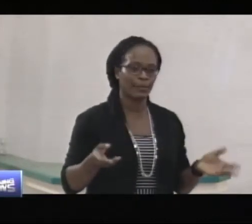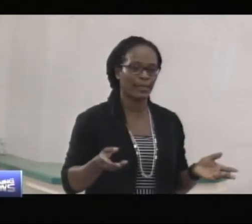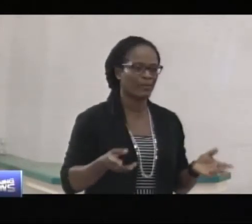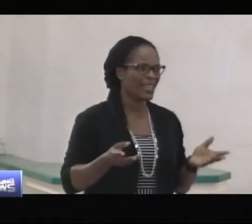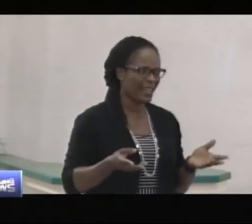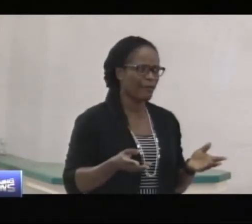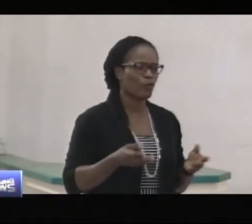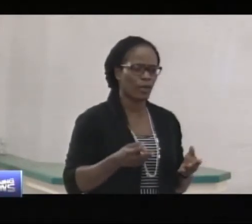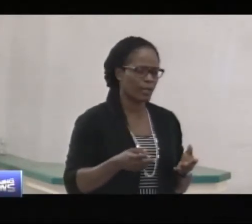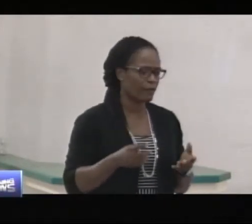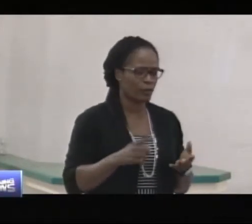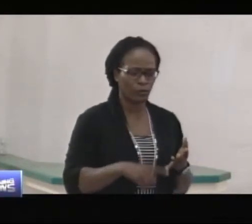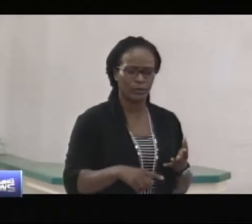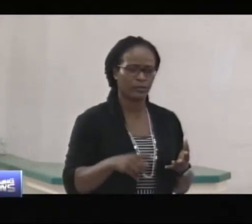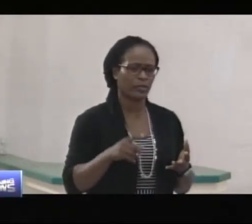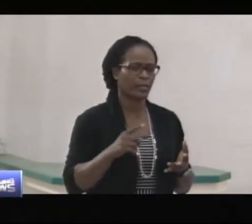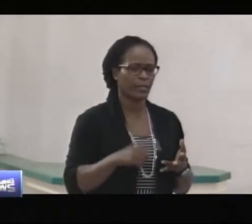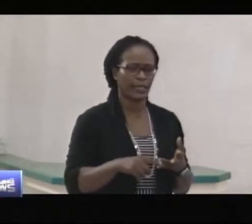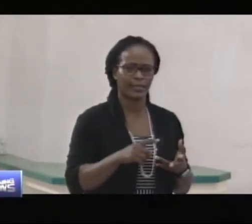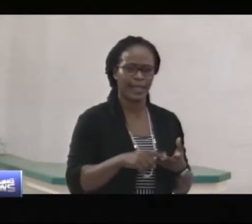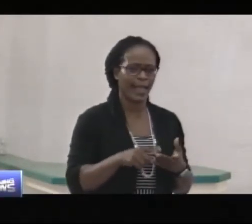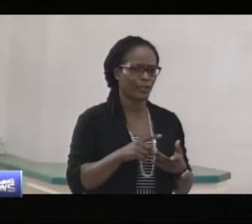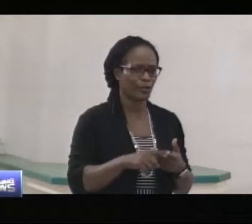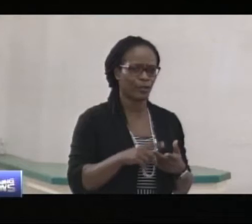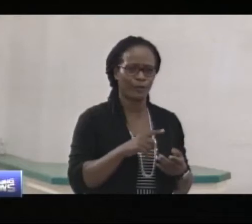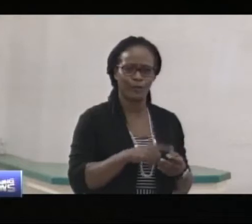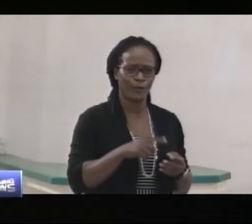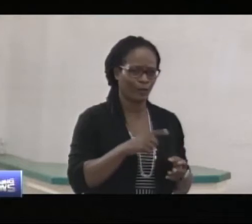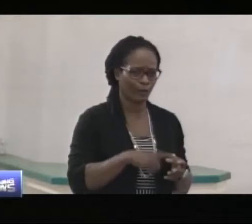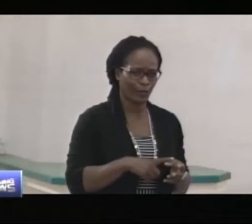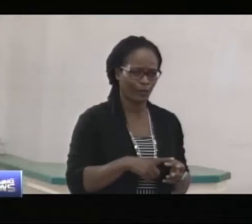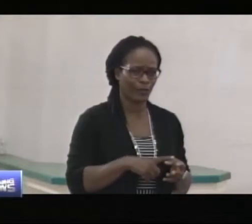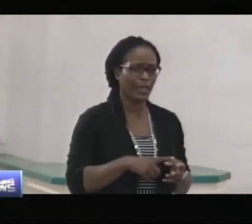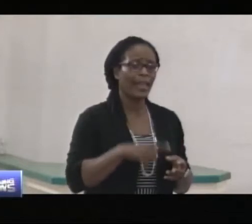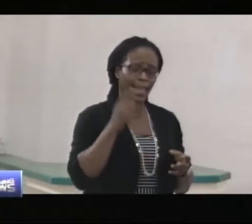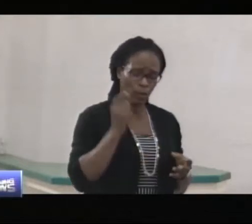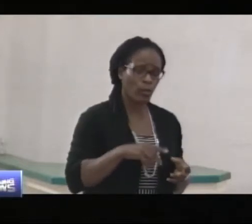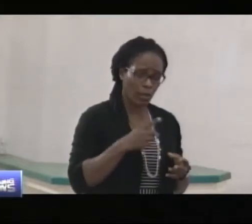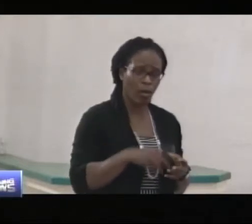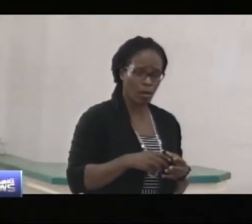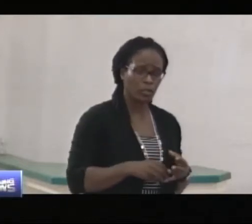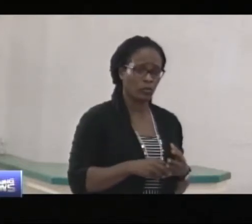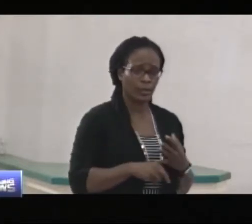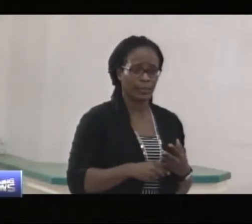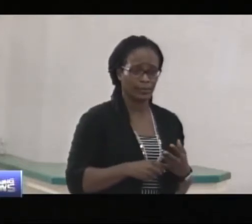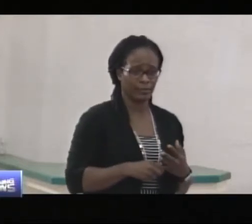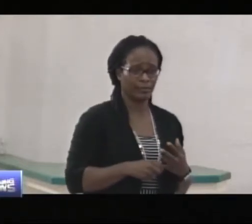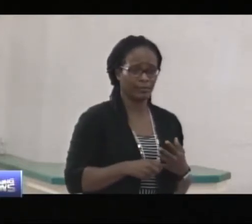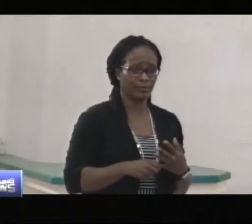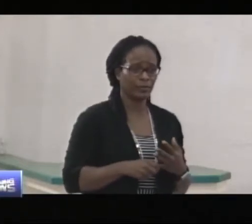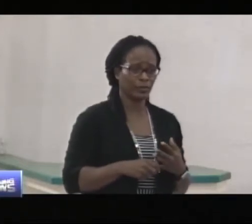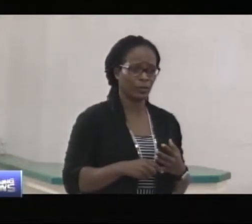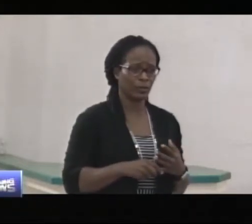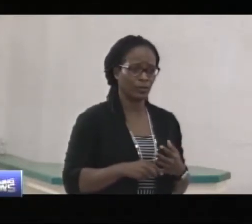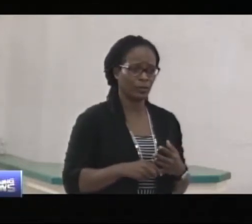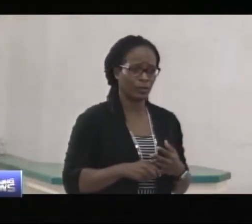is expensive. Yeah, if you're going looking for gluten-free, this, that, the third, the fourth, and the fifth, it will cost you money.